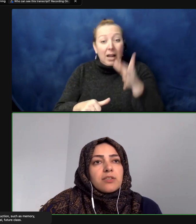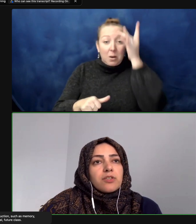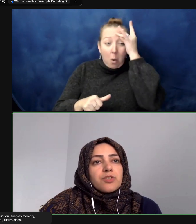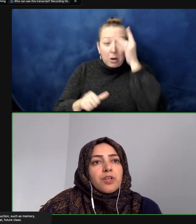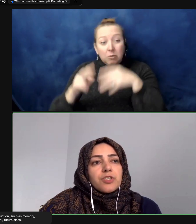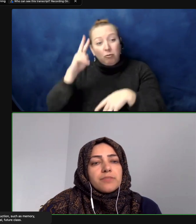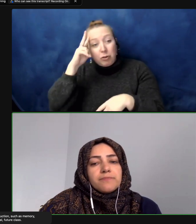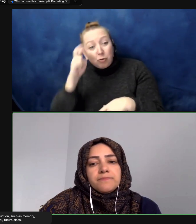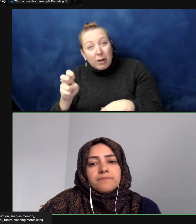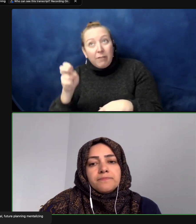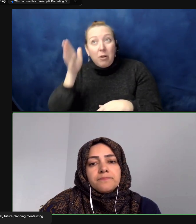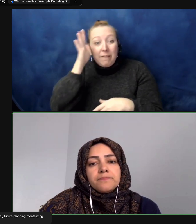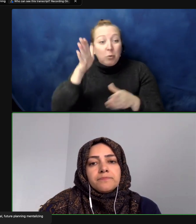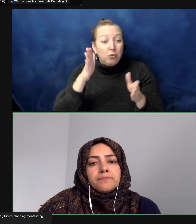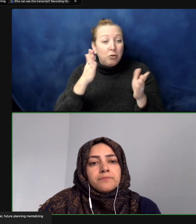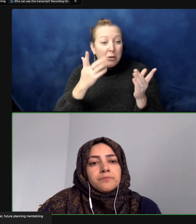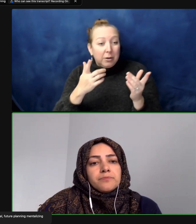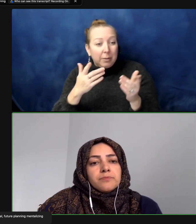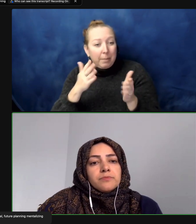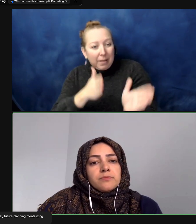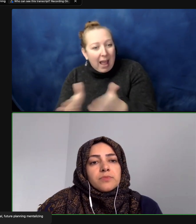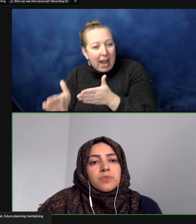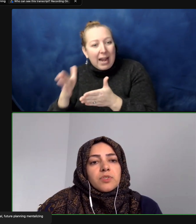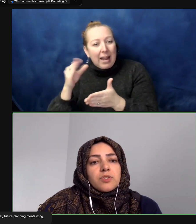and self-construction.